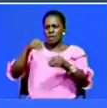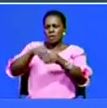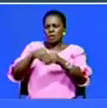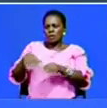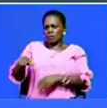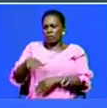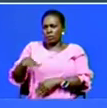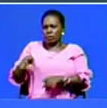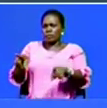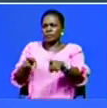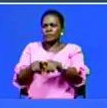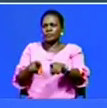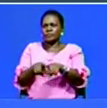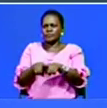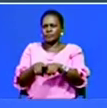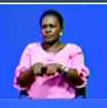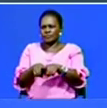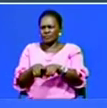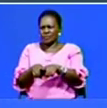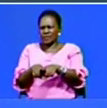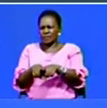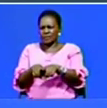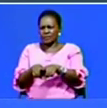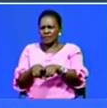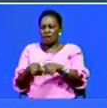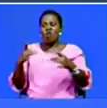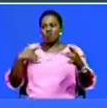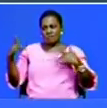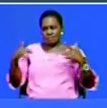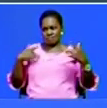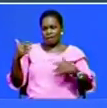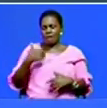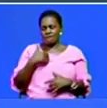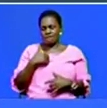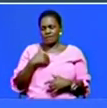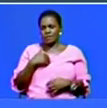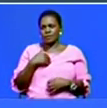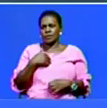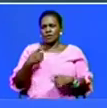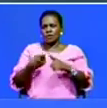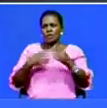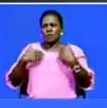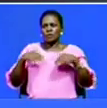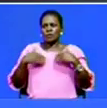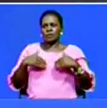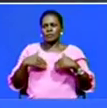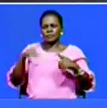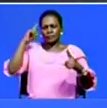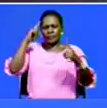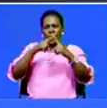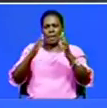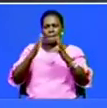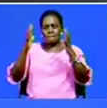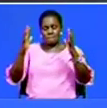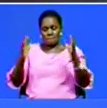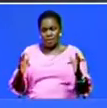compound, and then and a sense of concern also from the people. Lengo kuu la wadau